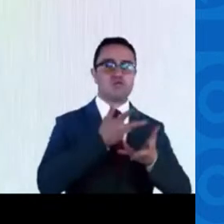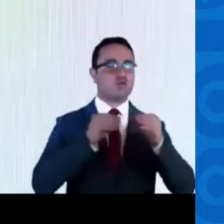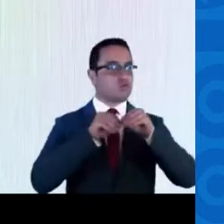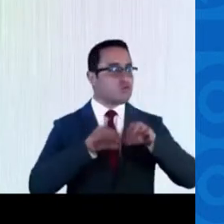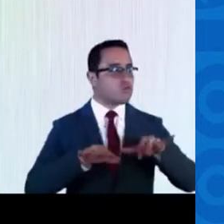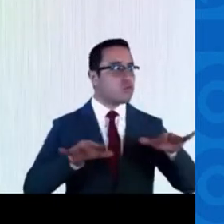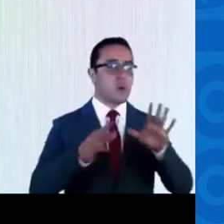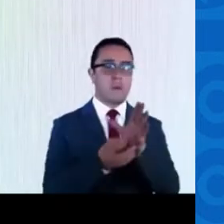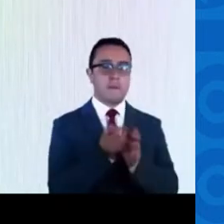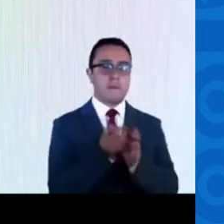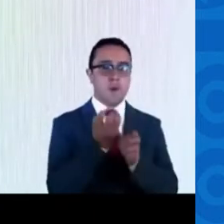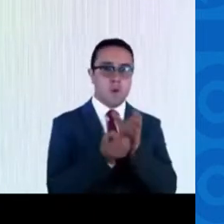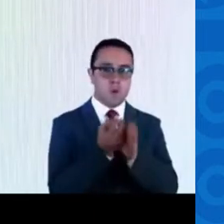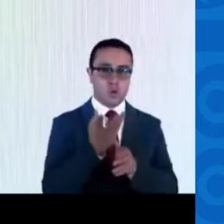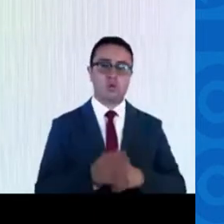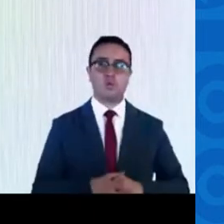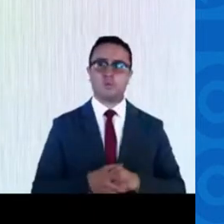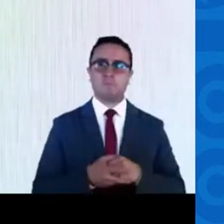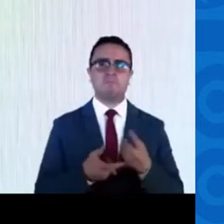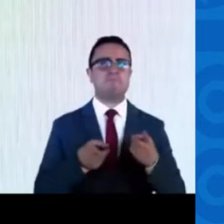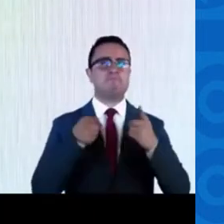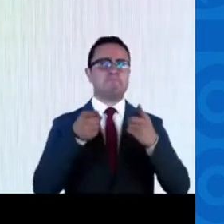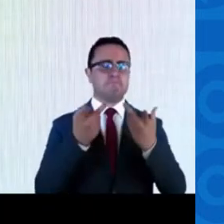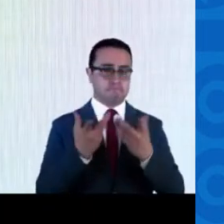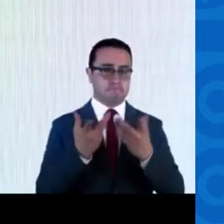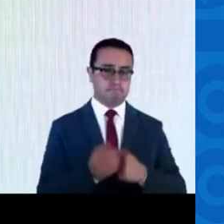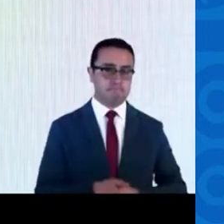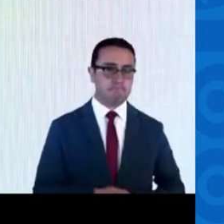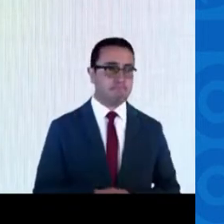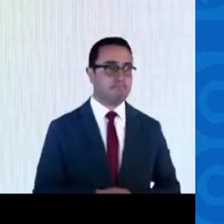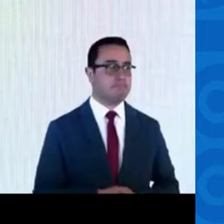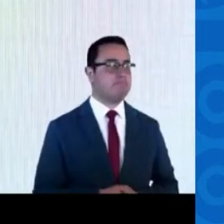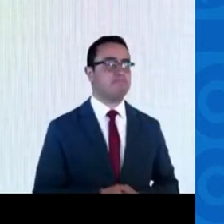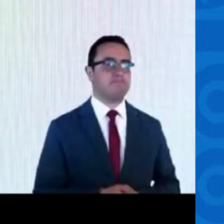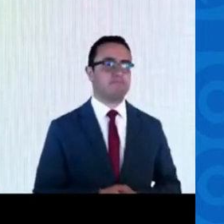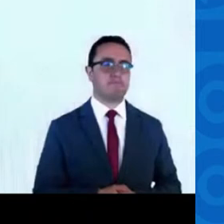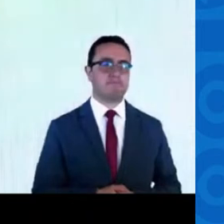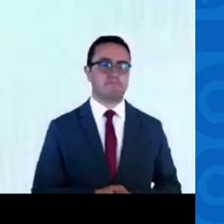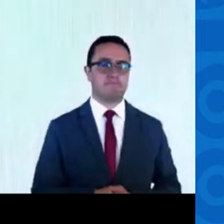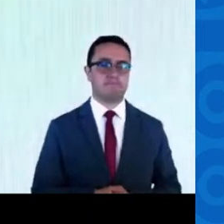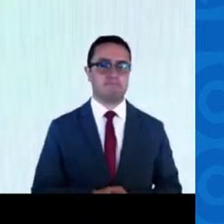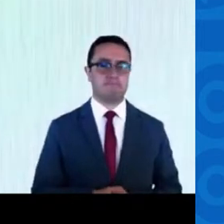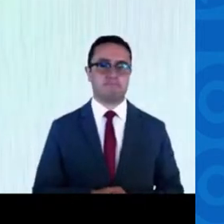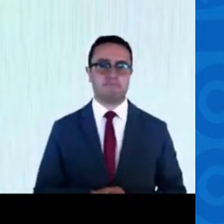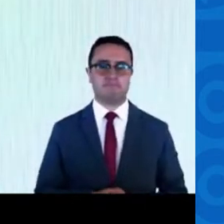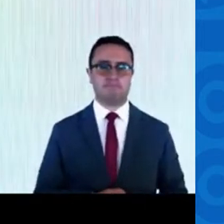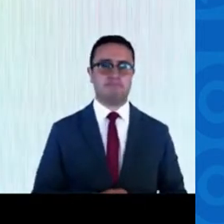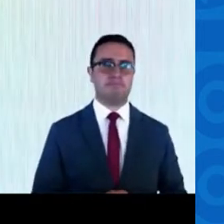the redistribution and commercialization of their products.